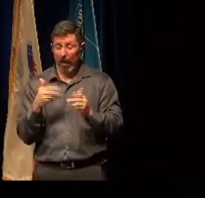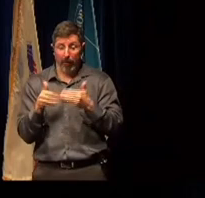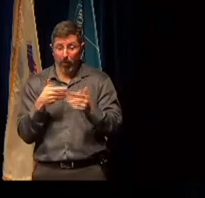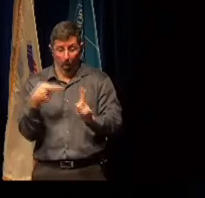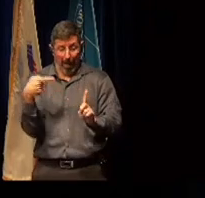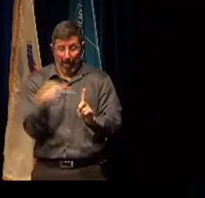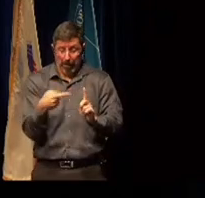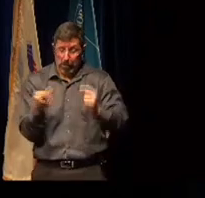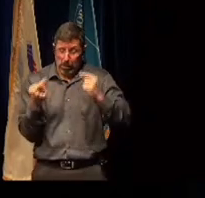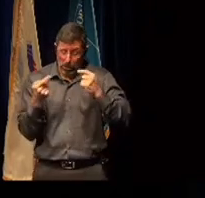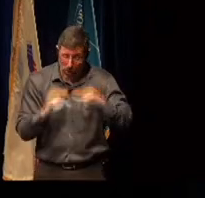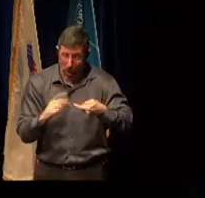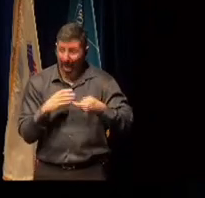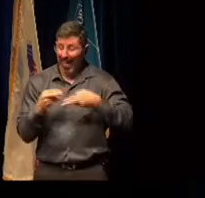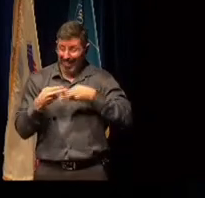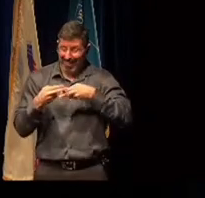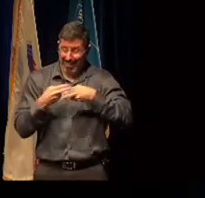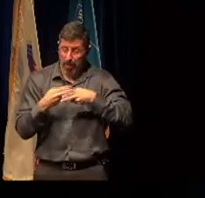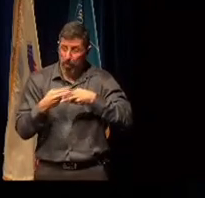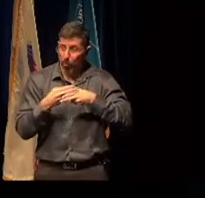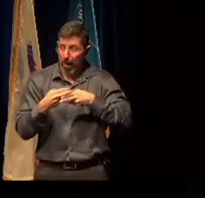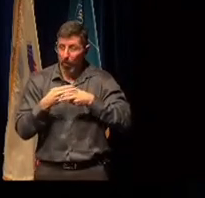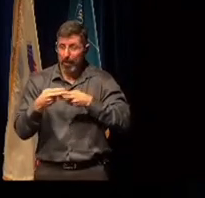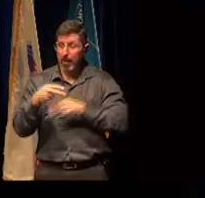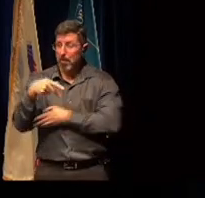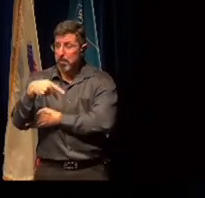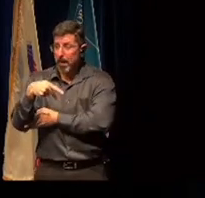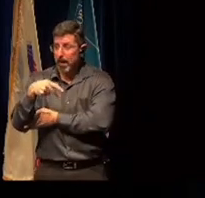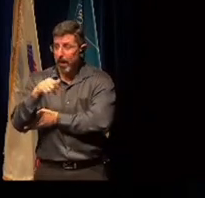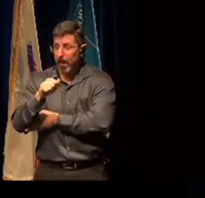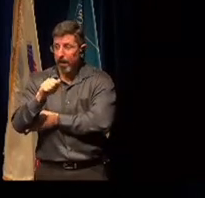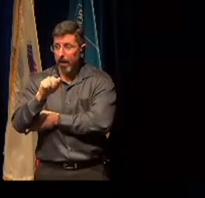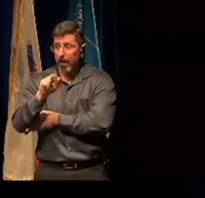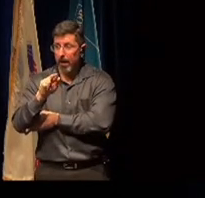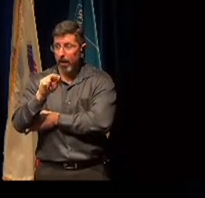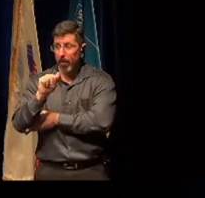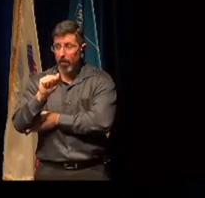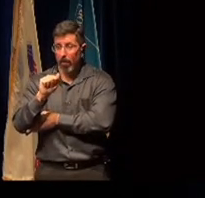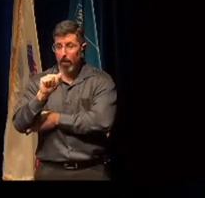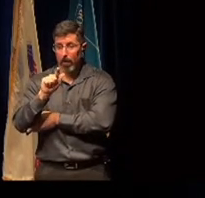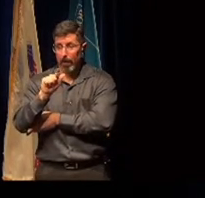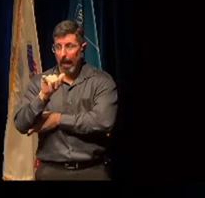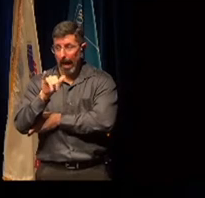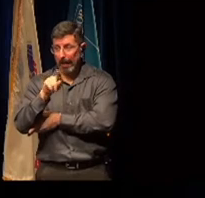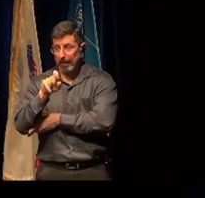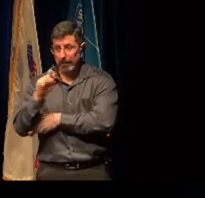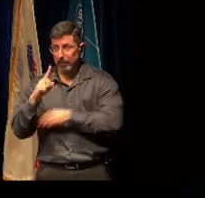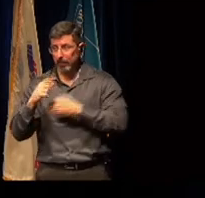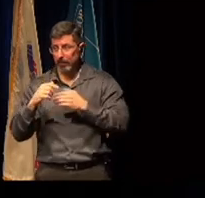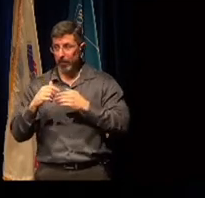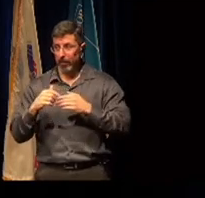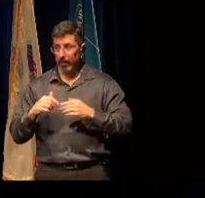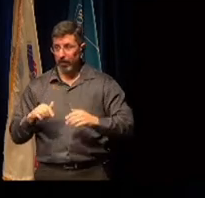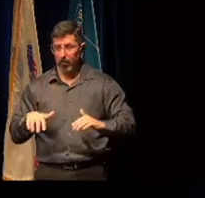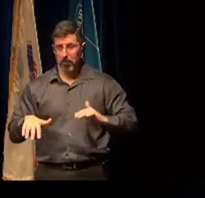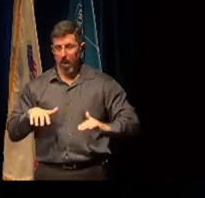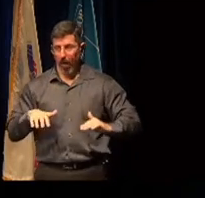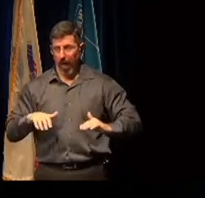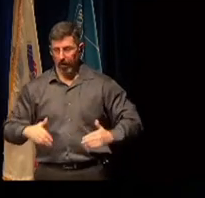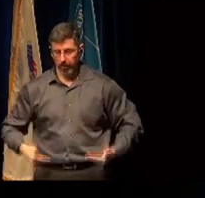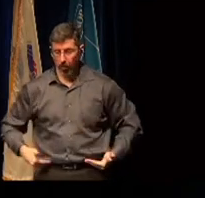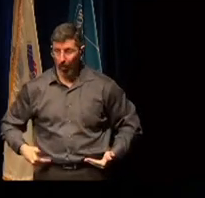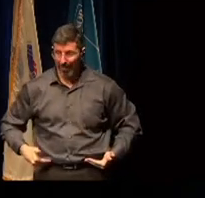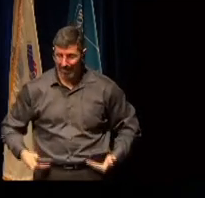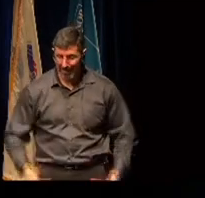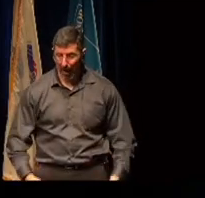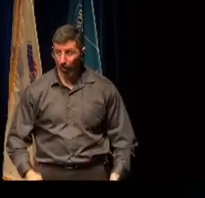temporarily paralyzed, yet giving every ounce of strength that he had by any means possible to render aid to the wounded while